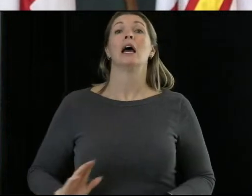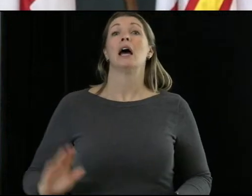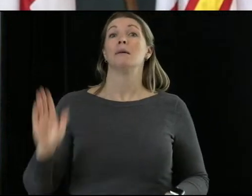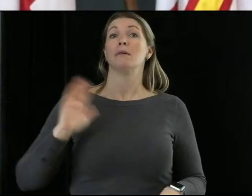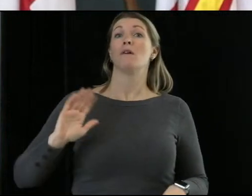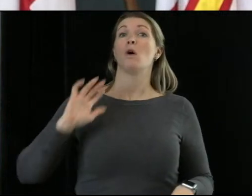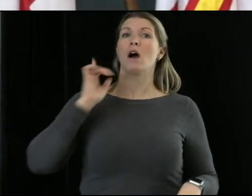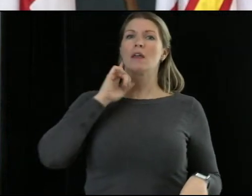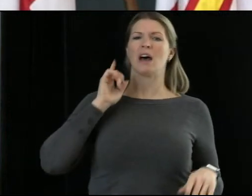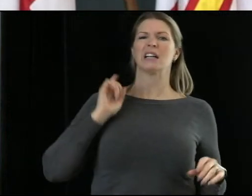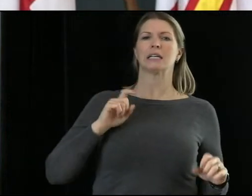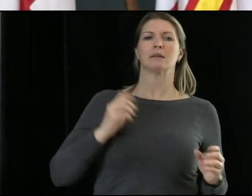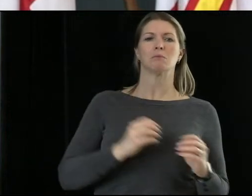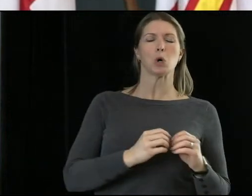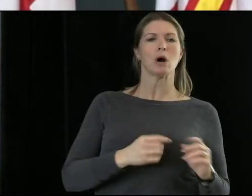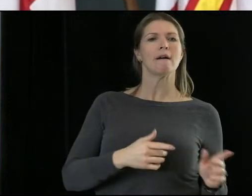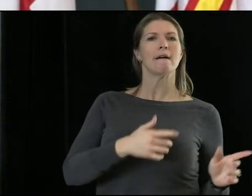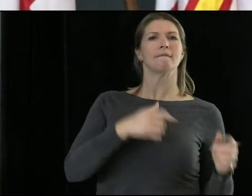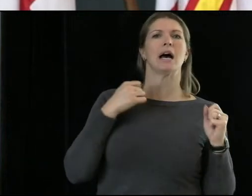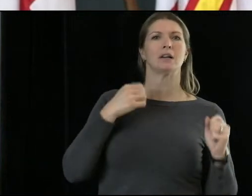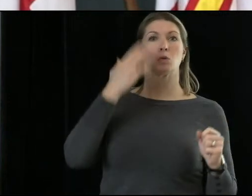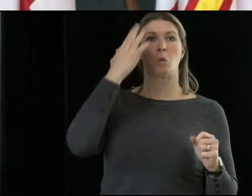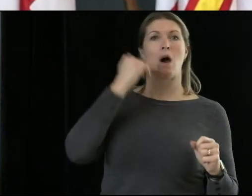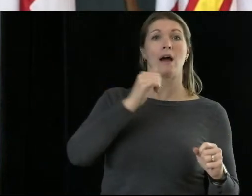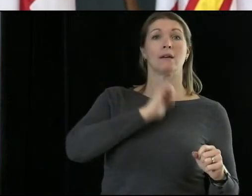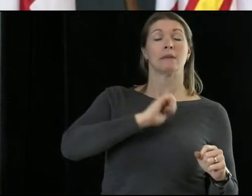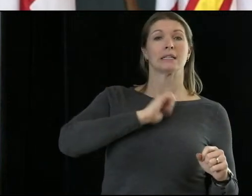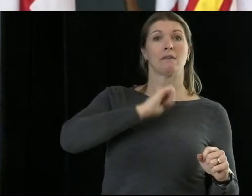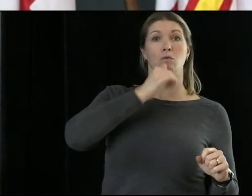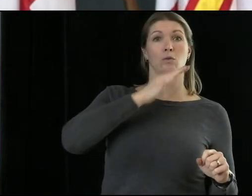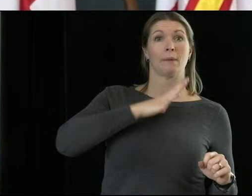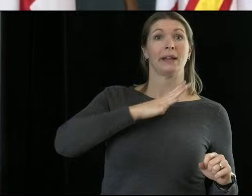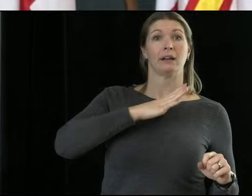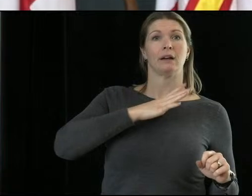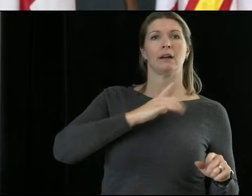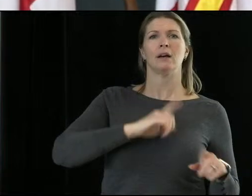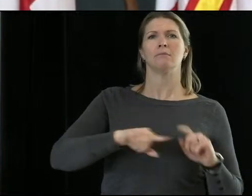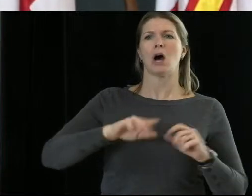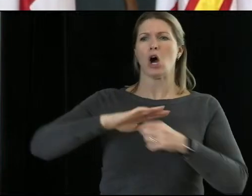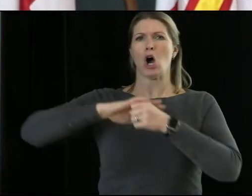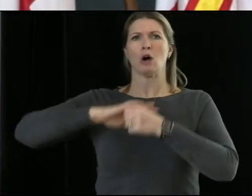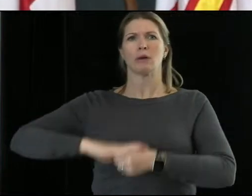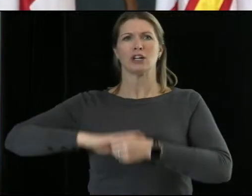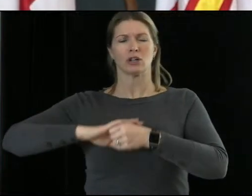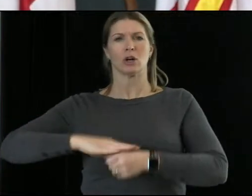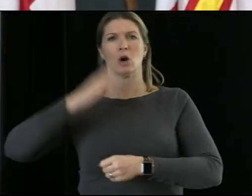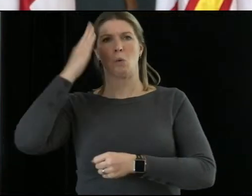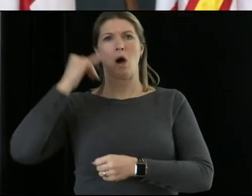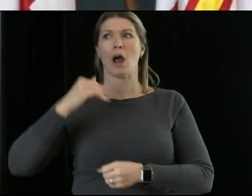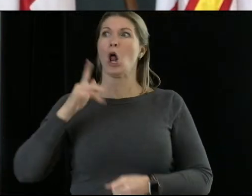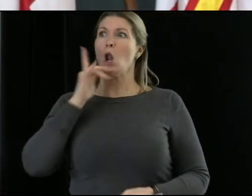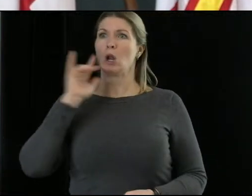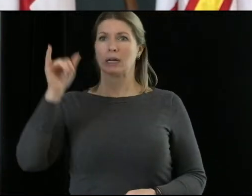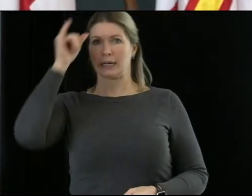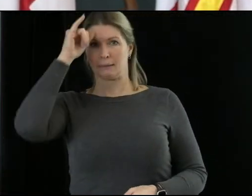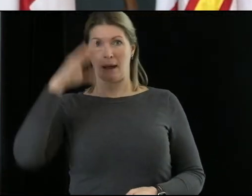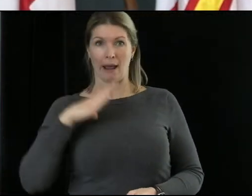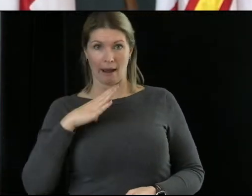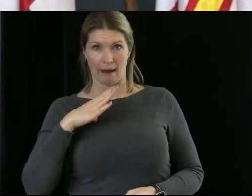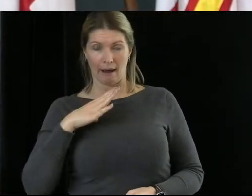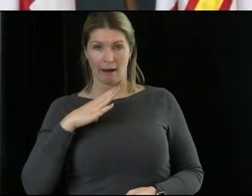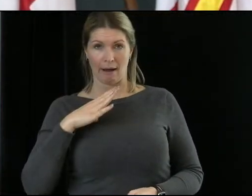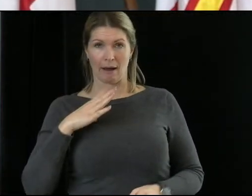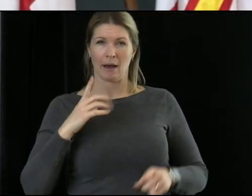a woman. But I've come to realize that the pressure to excel persists because I look like a man. Oddly,